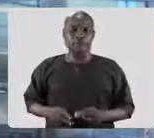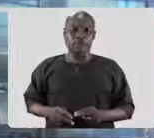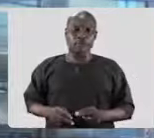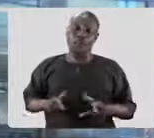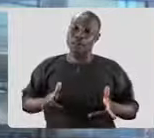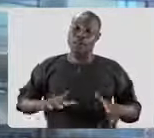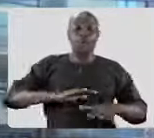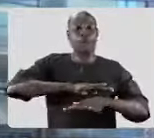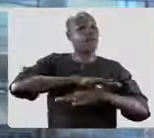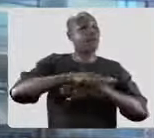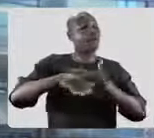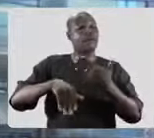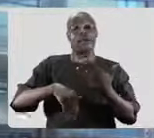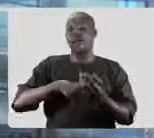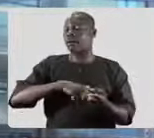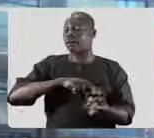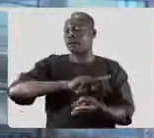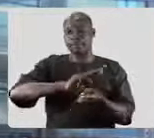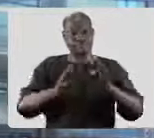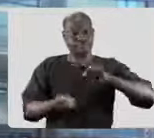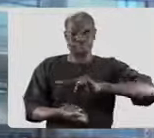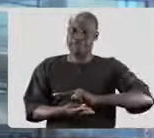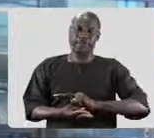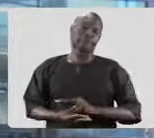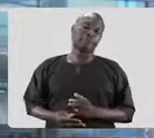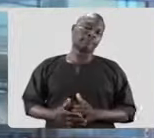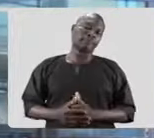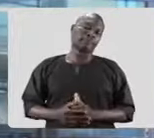Mama Yen Yinara. Yen sakra yadwen.